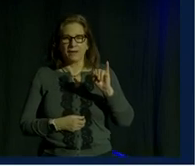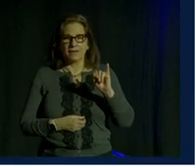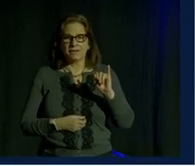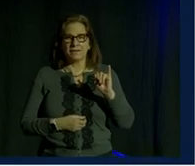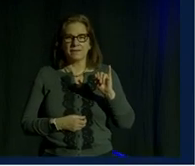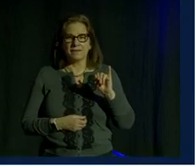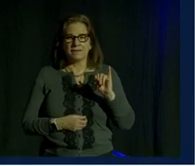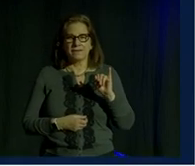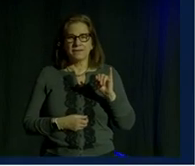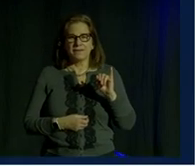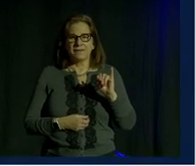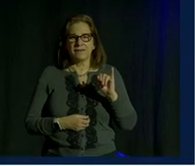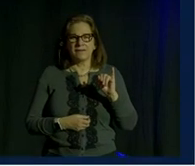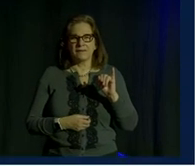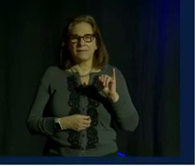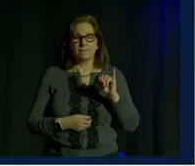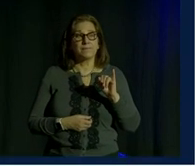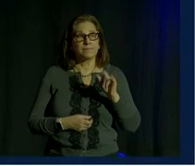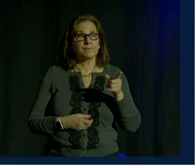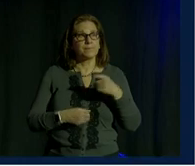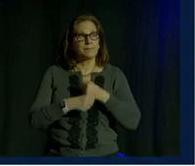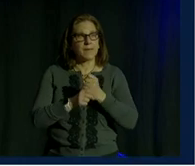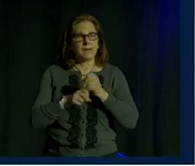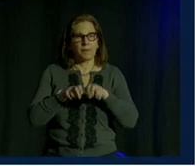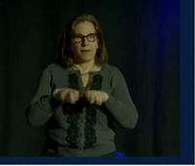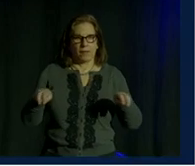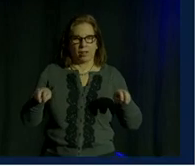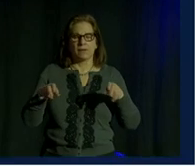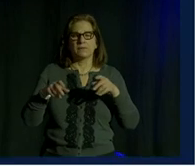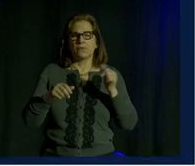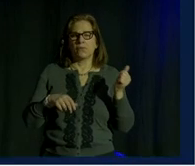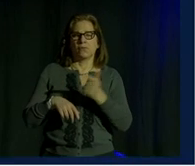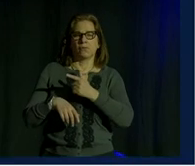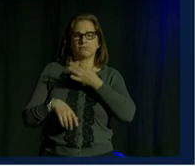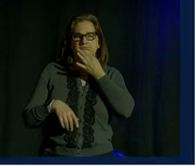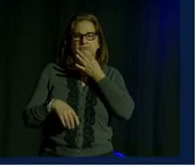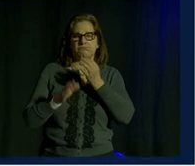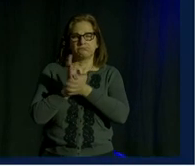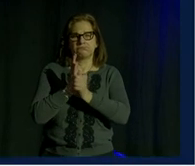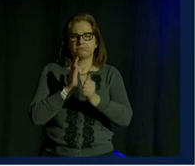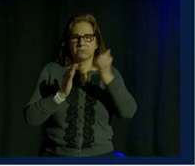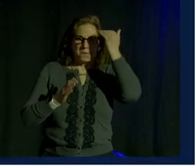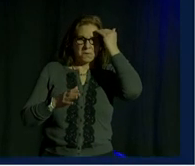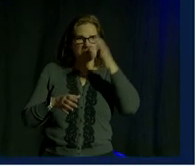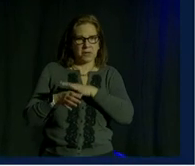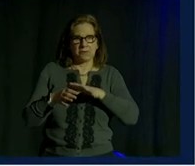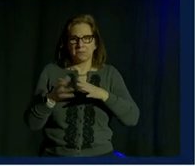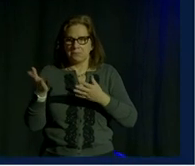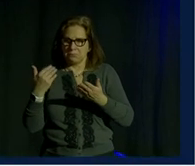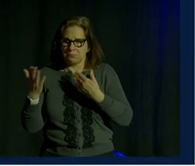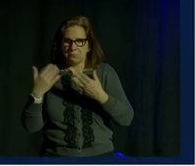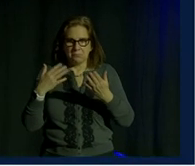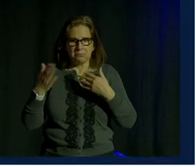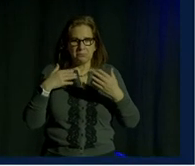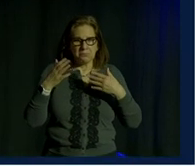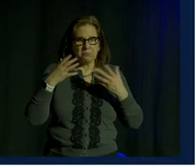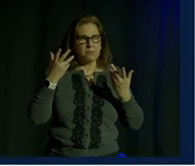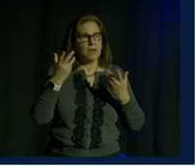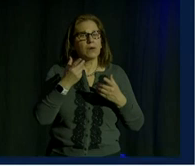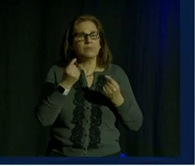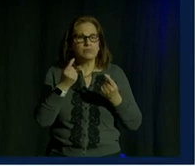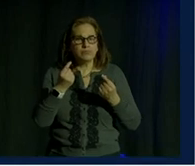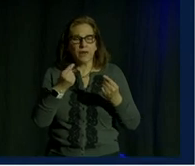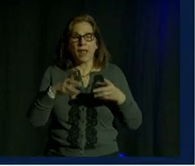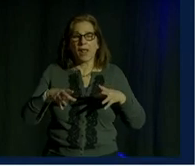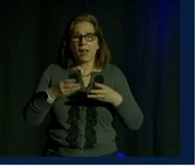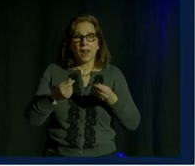at these areas, to talk to landowners and stakeholders, and think about what the possibilities are, share that with us as we